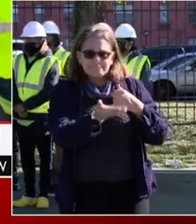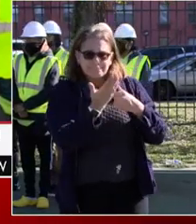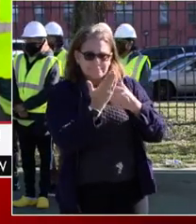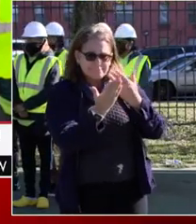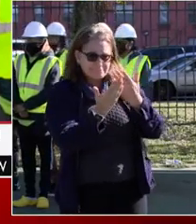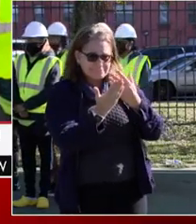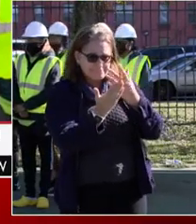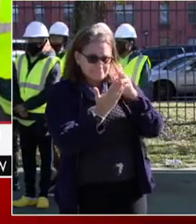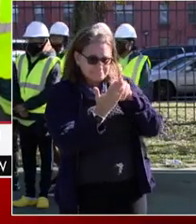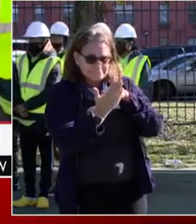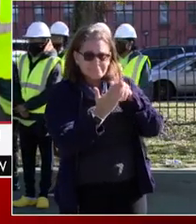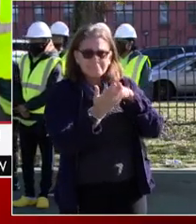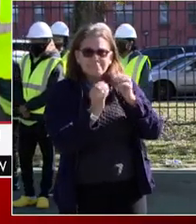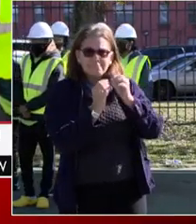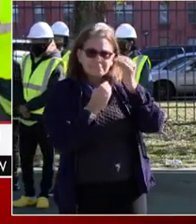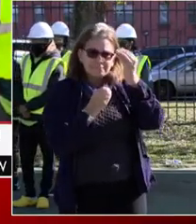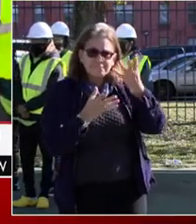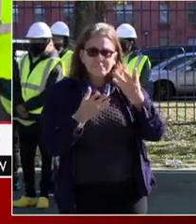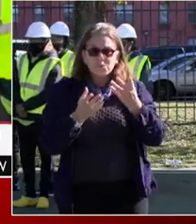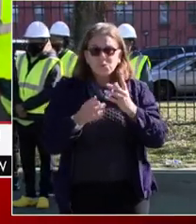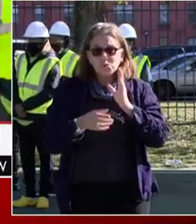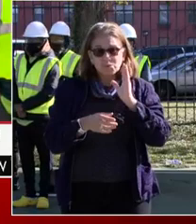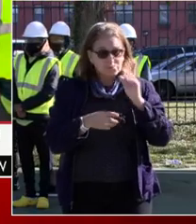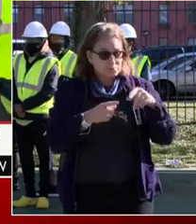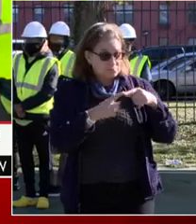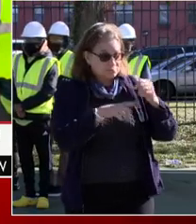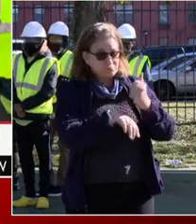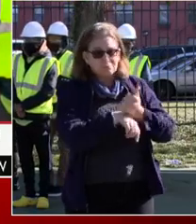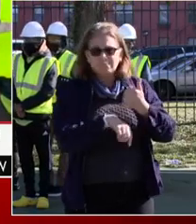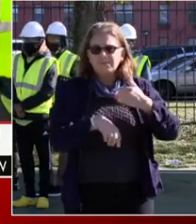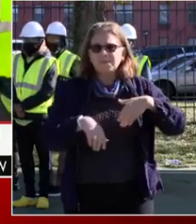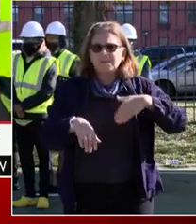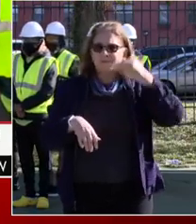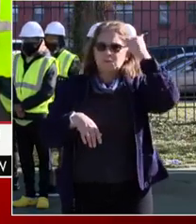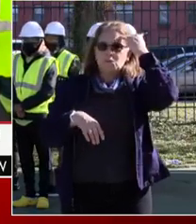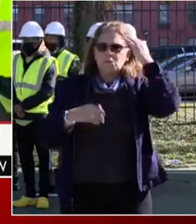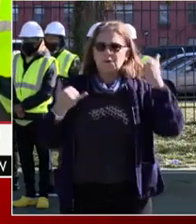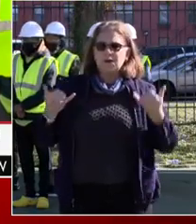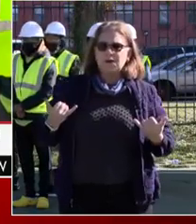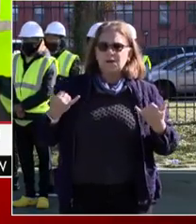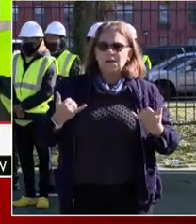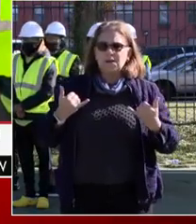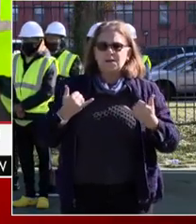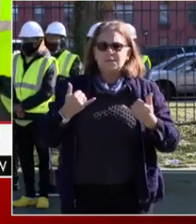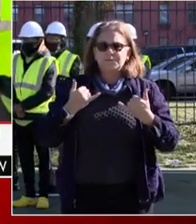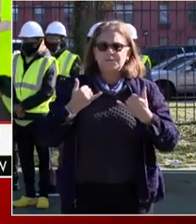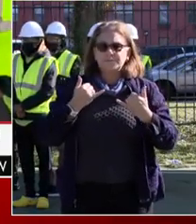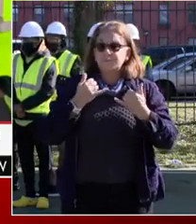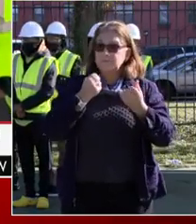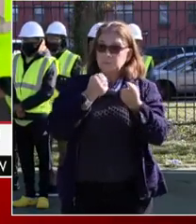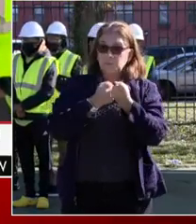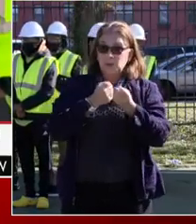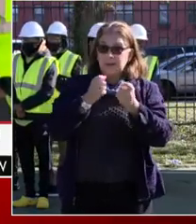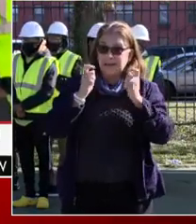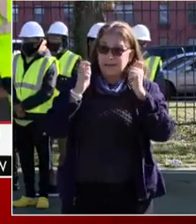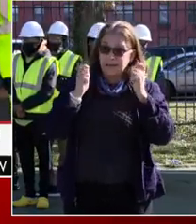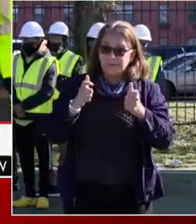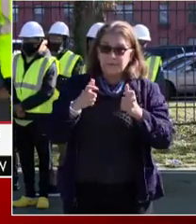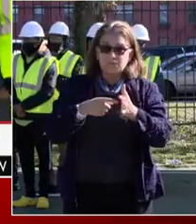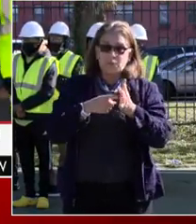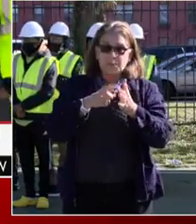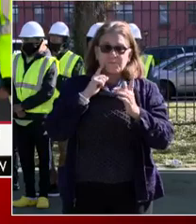legislation is attached to. I don't think I would be supportive of an immediate mandate on children. We didn't have an